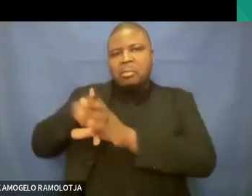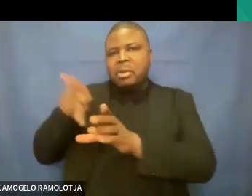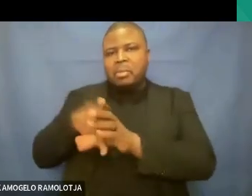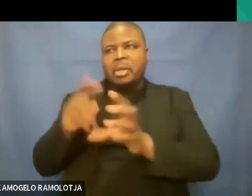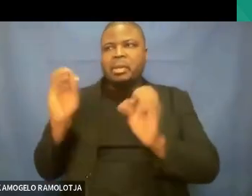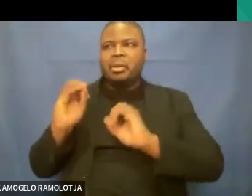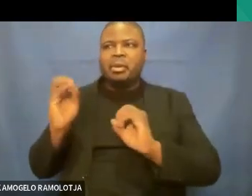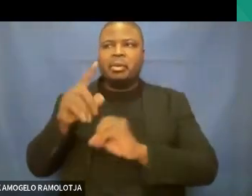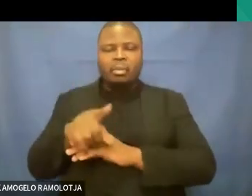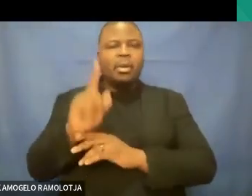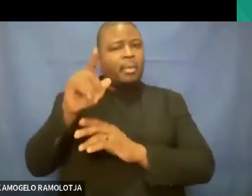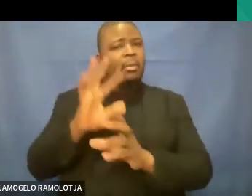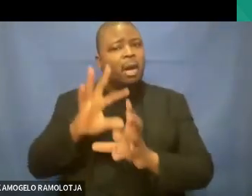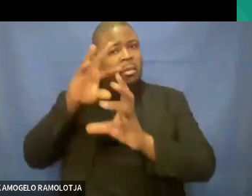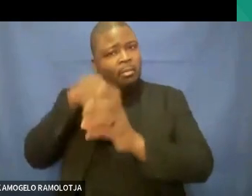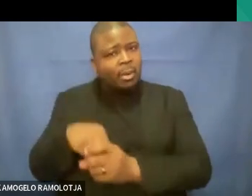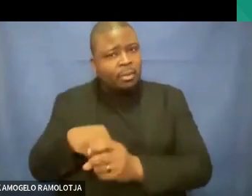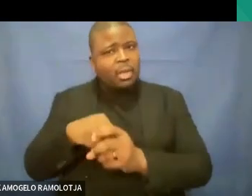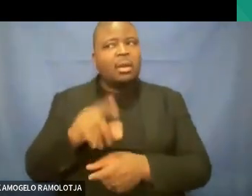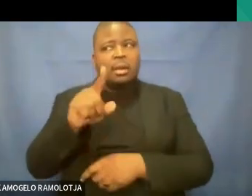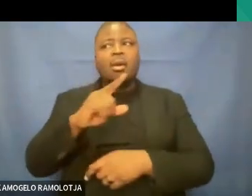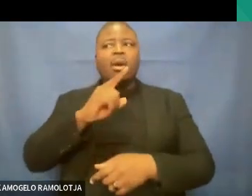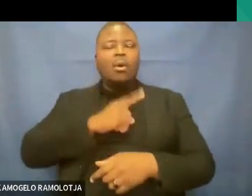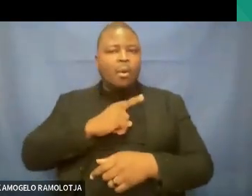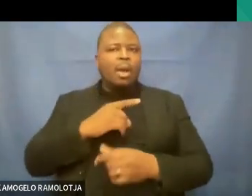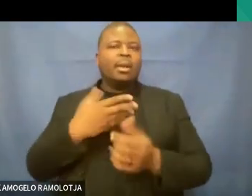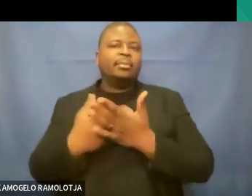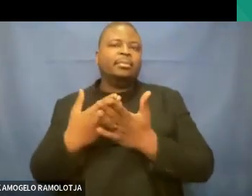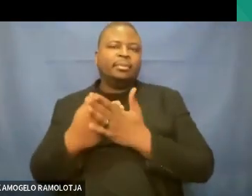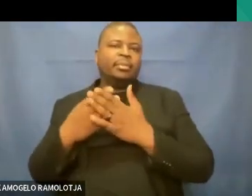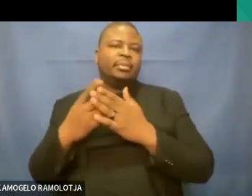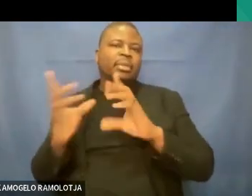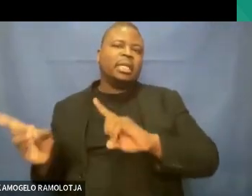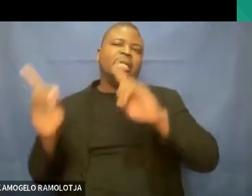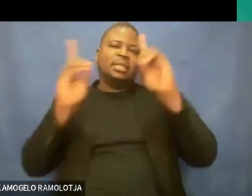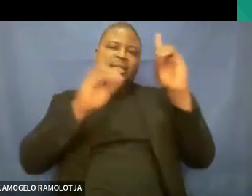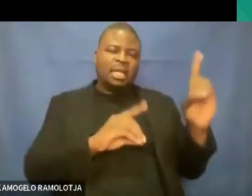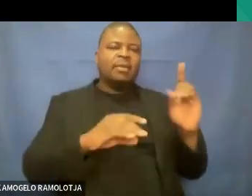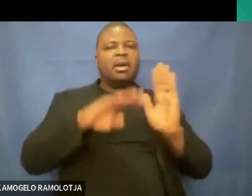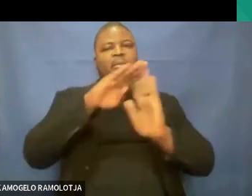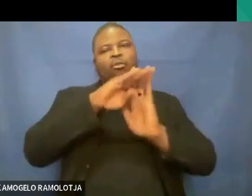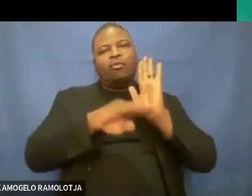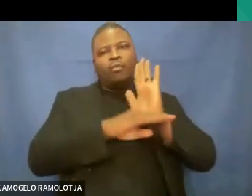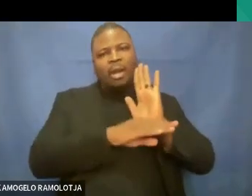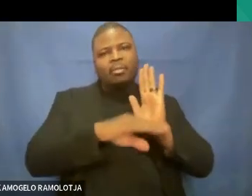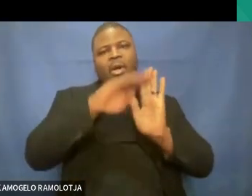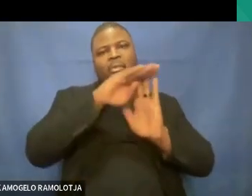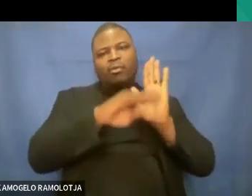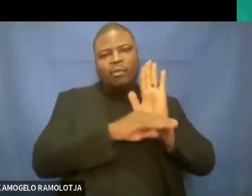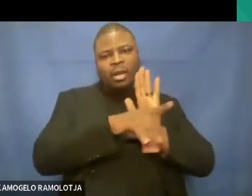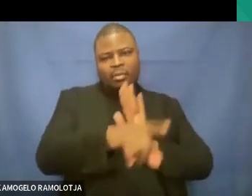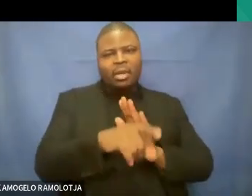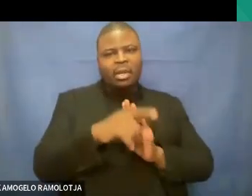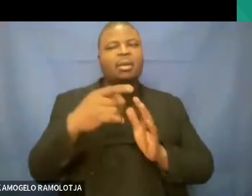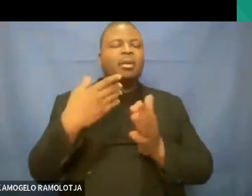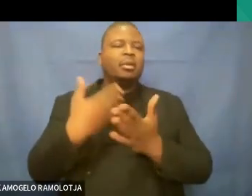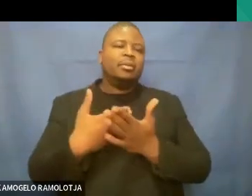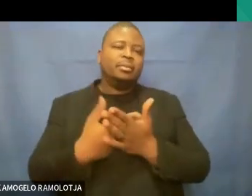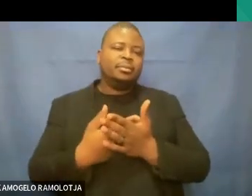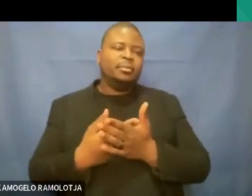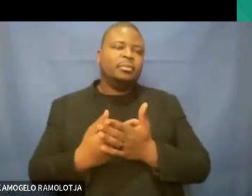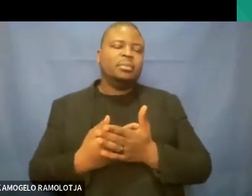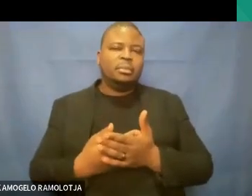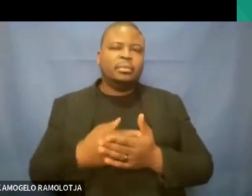our services, our programs, and make sure that when we develop them, we develop with them, when